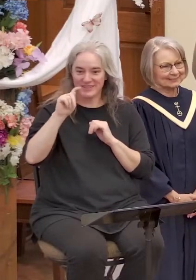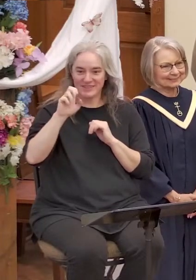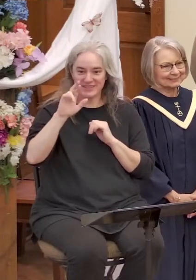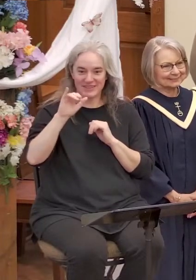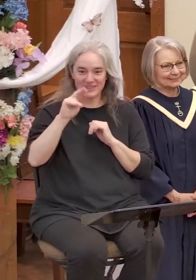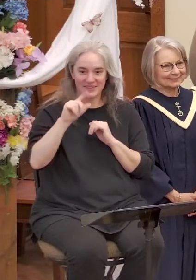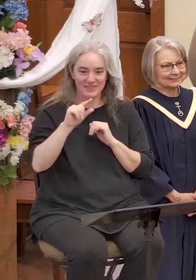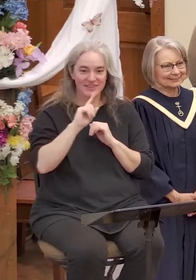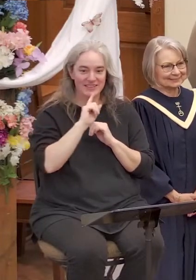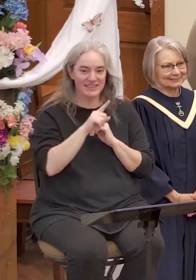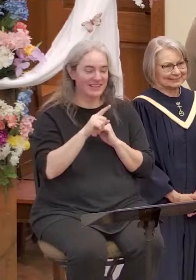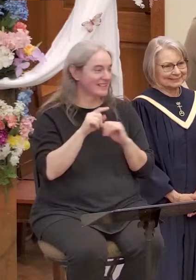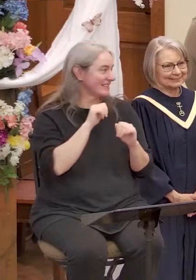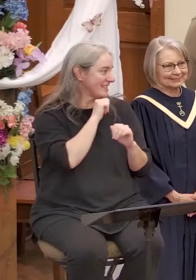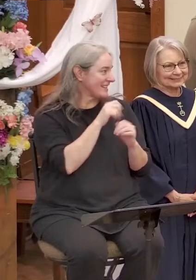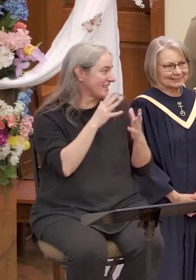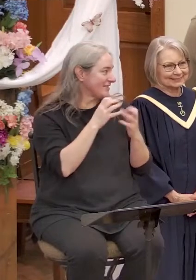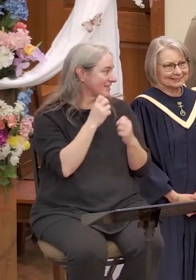he didn't want to see